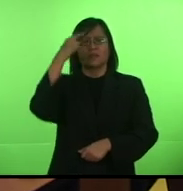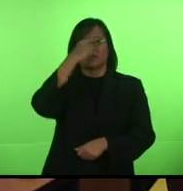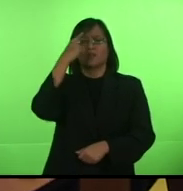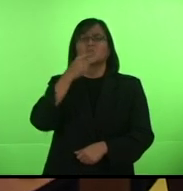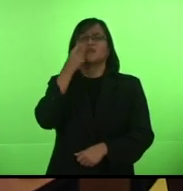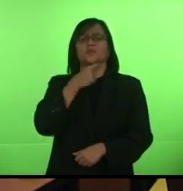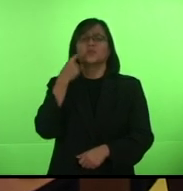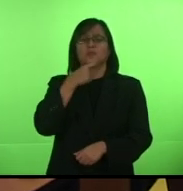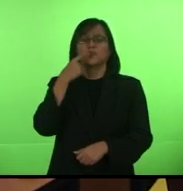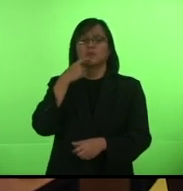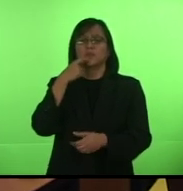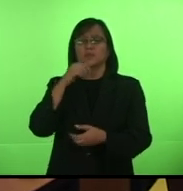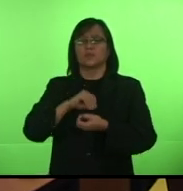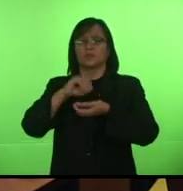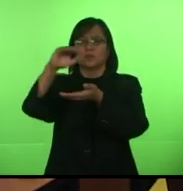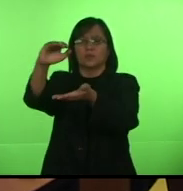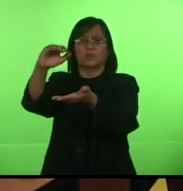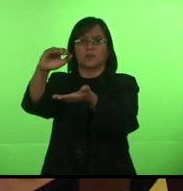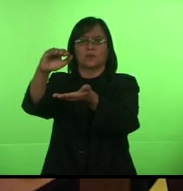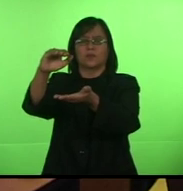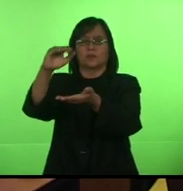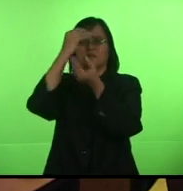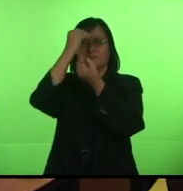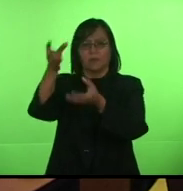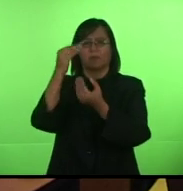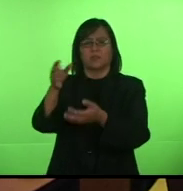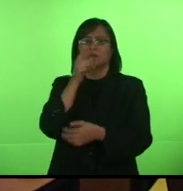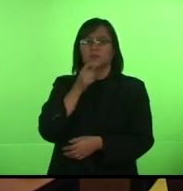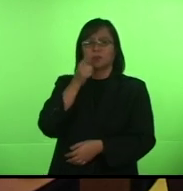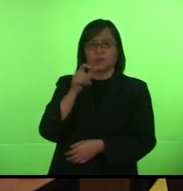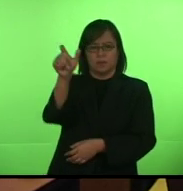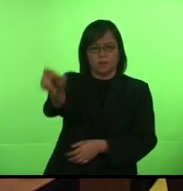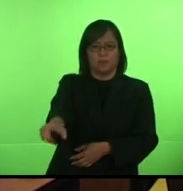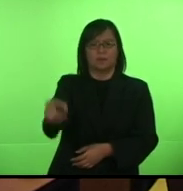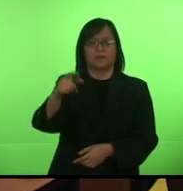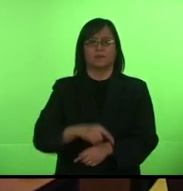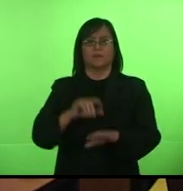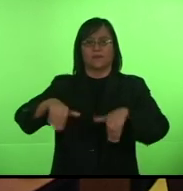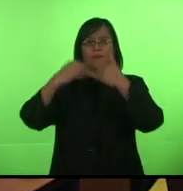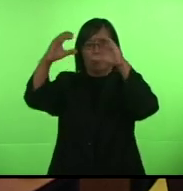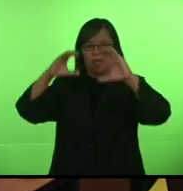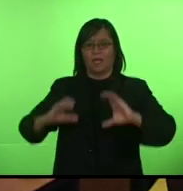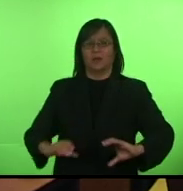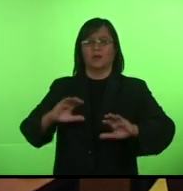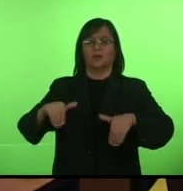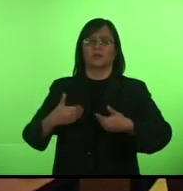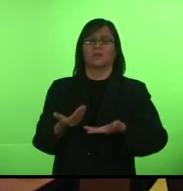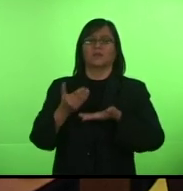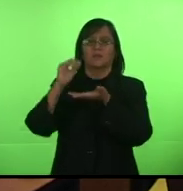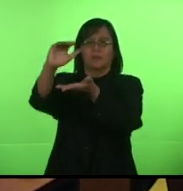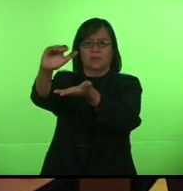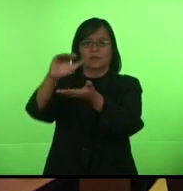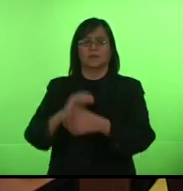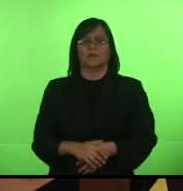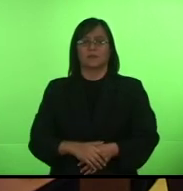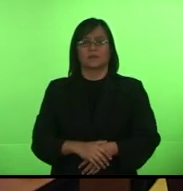remember, you must also consider who you are sending the information also. All right? And how will